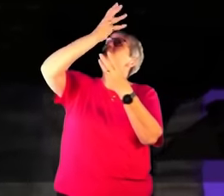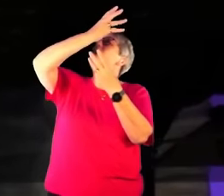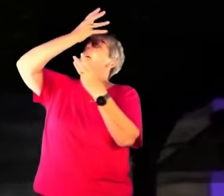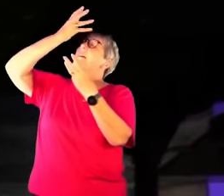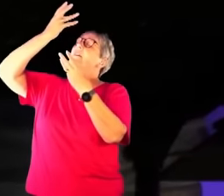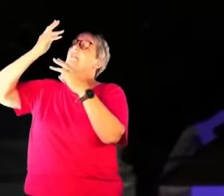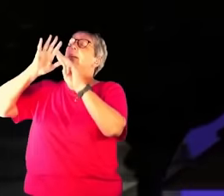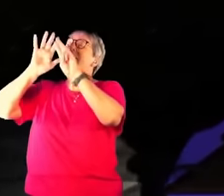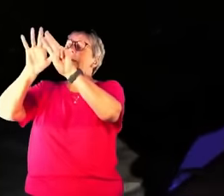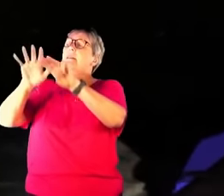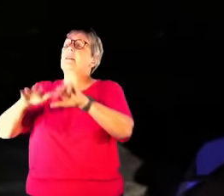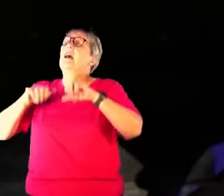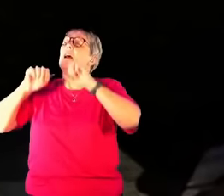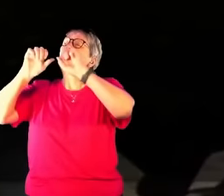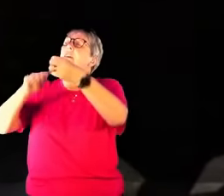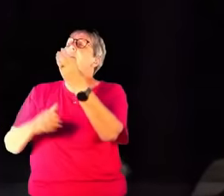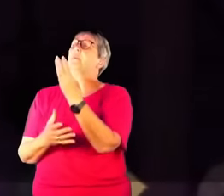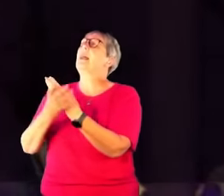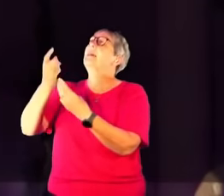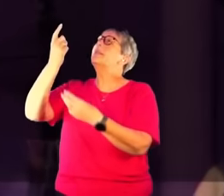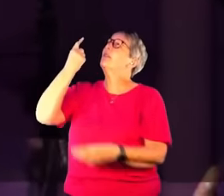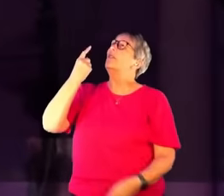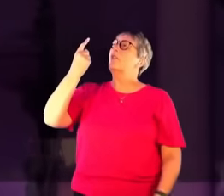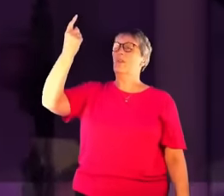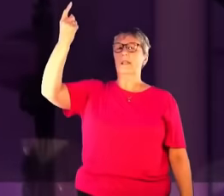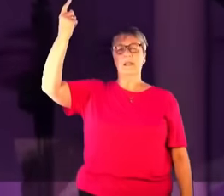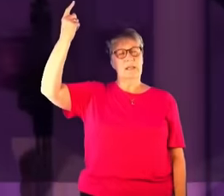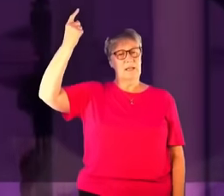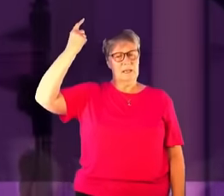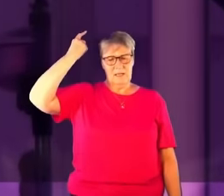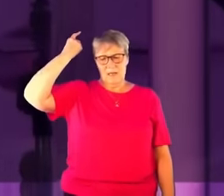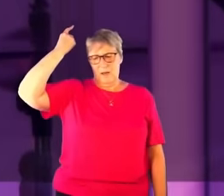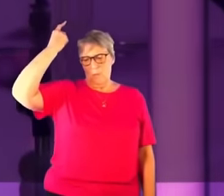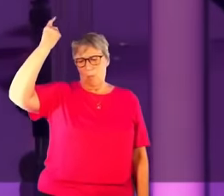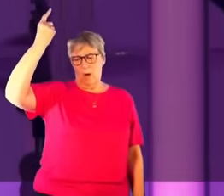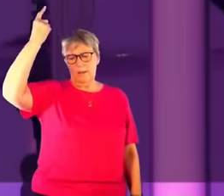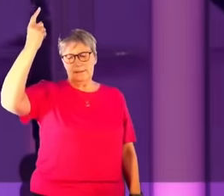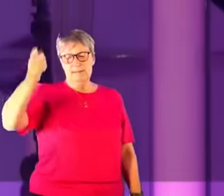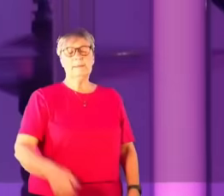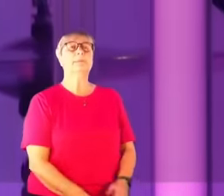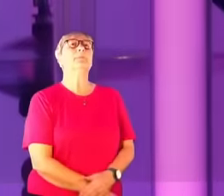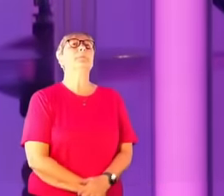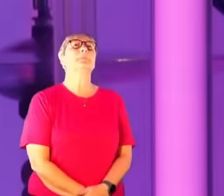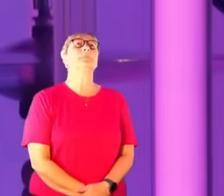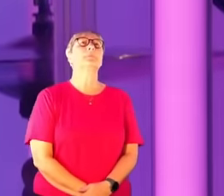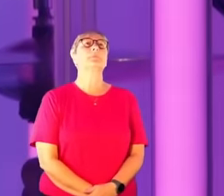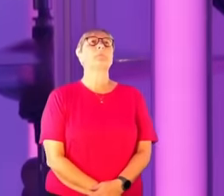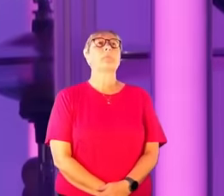the Spirit, the blessed three.